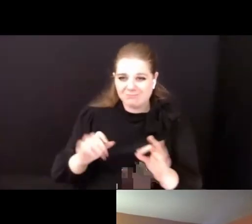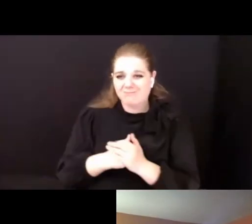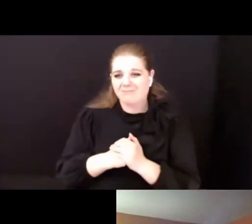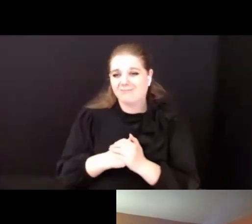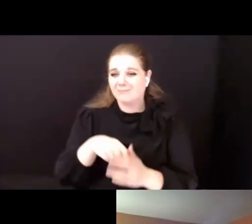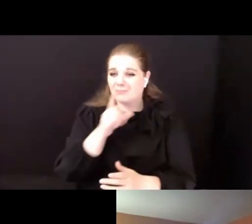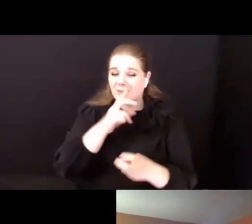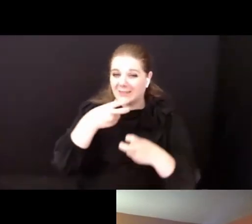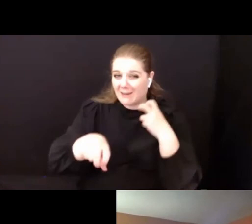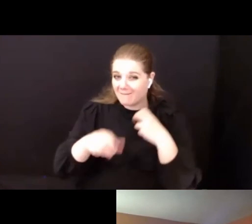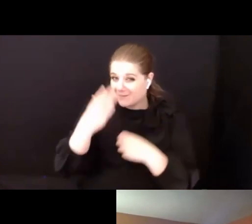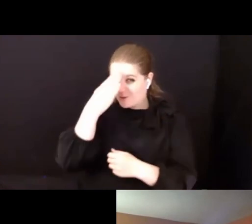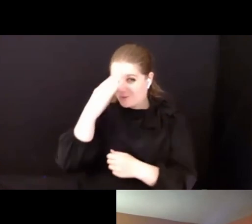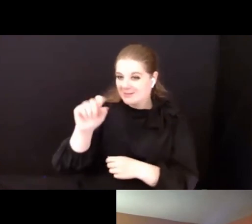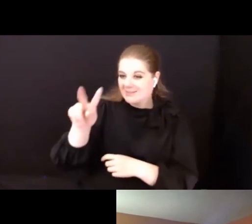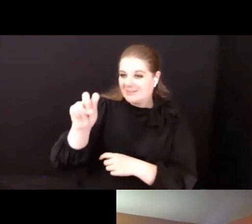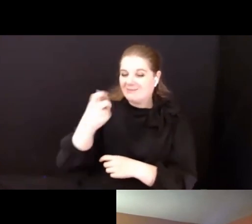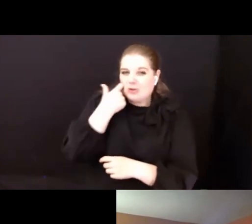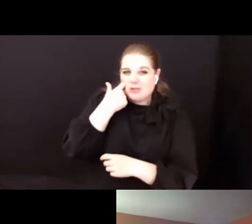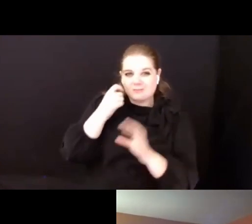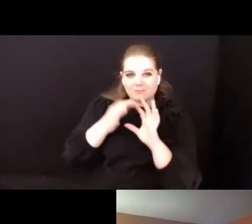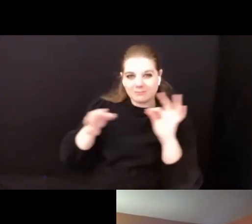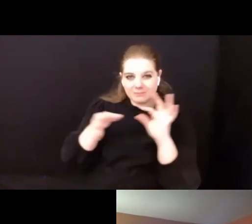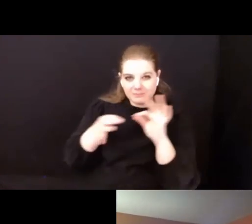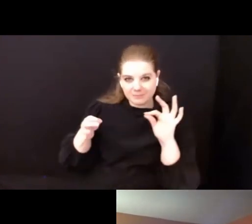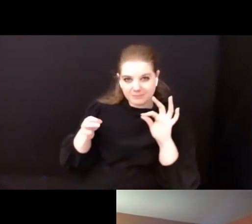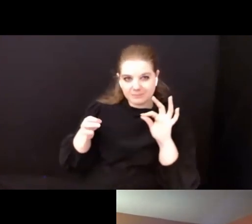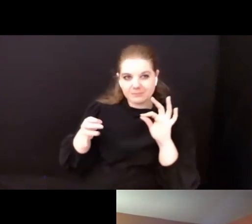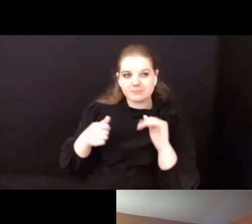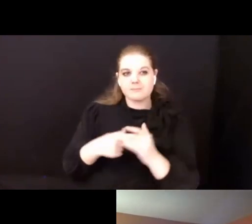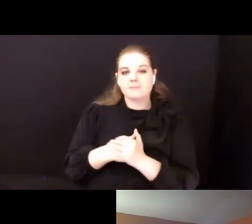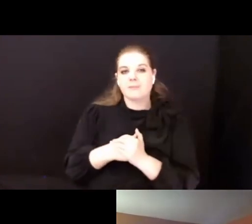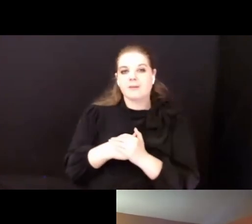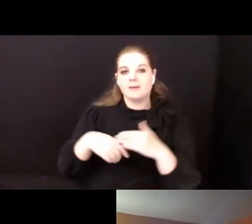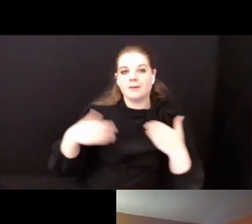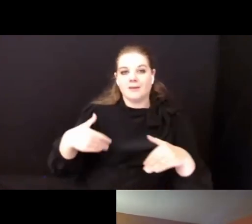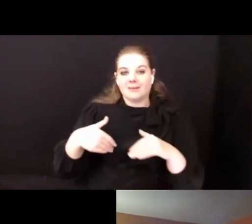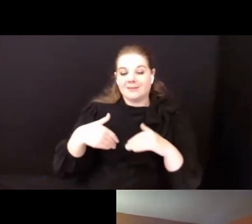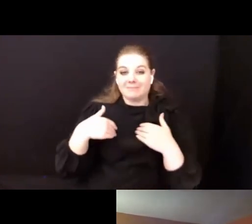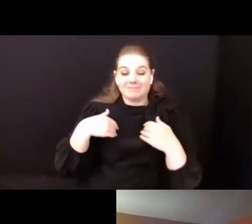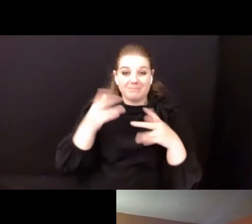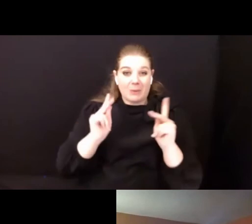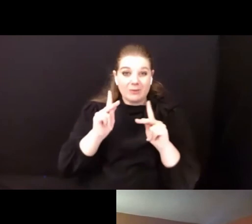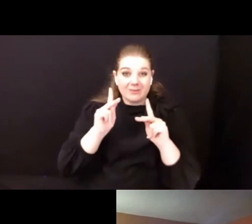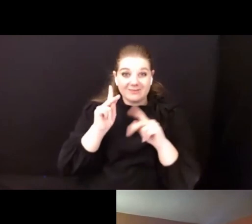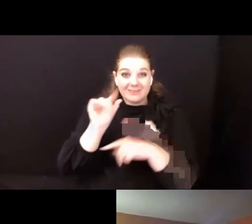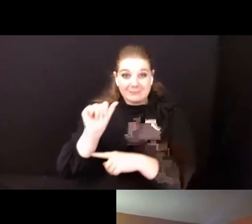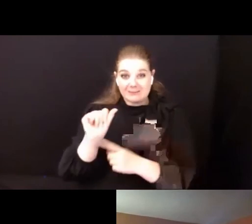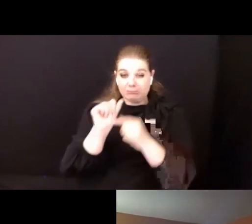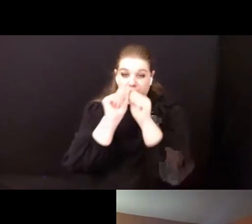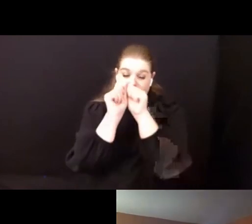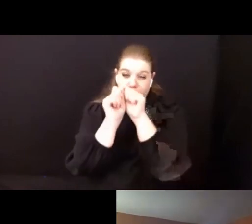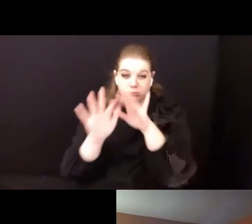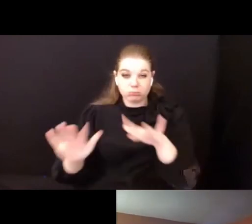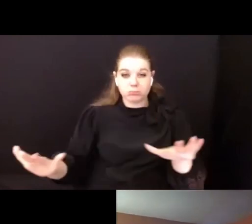because, as Steve has just mentioned, you know, the depth of people with disabilities is so